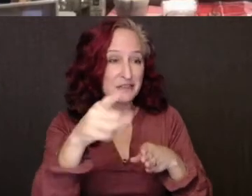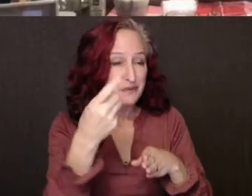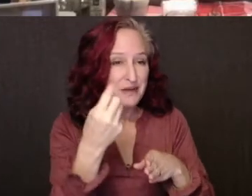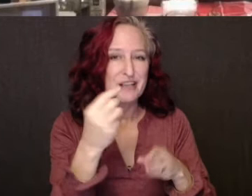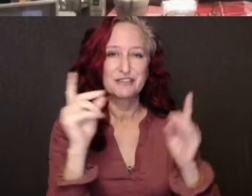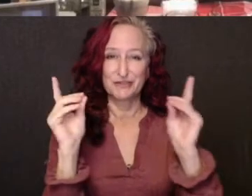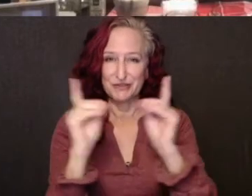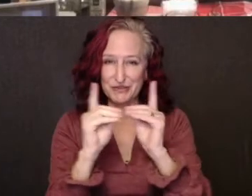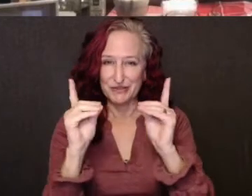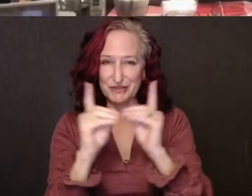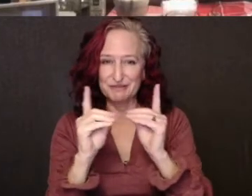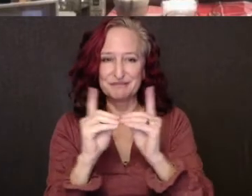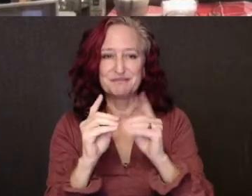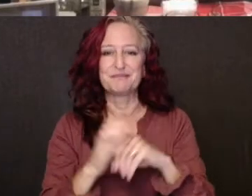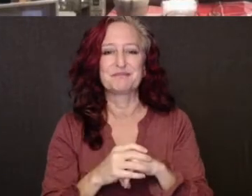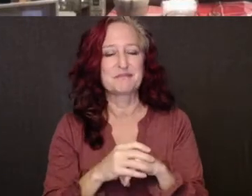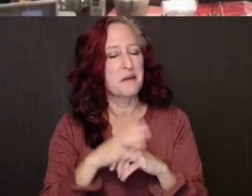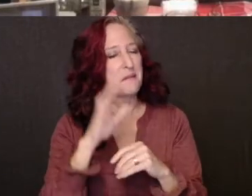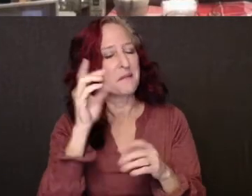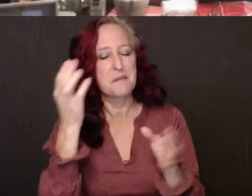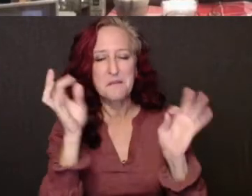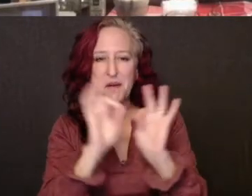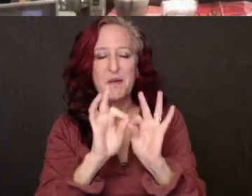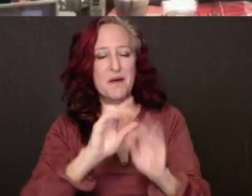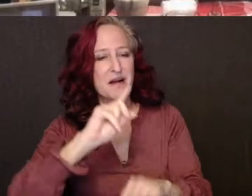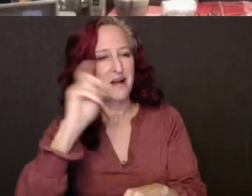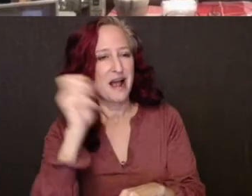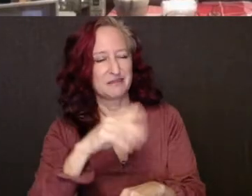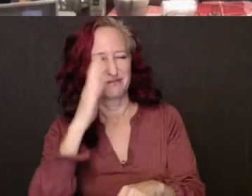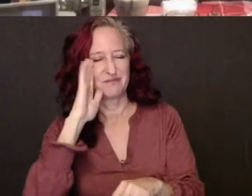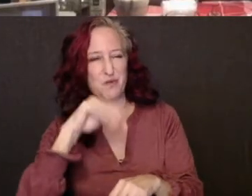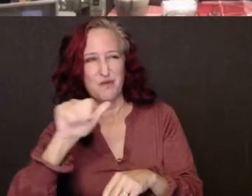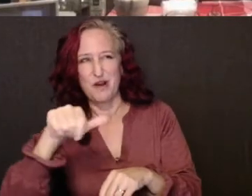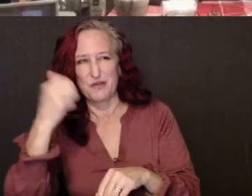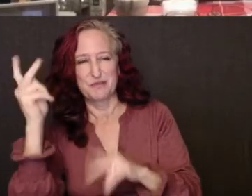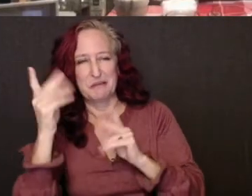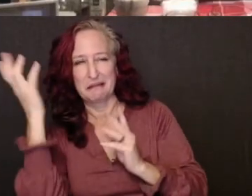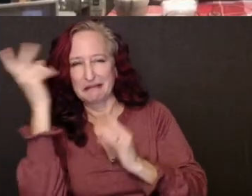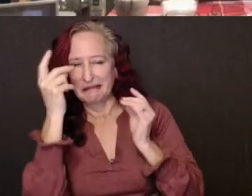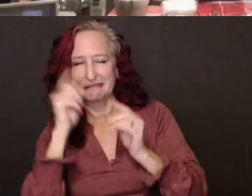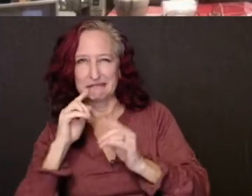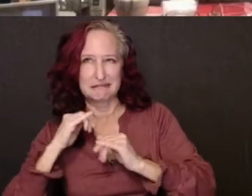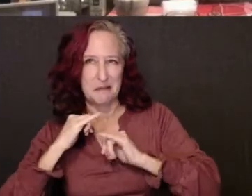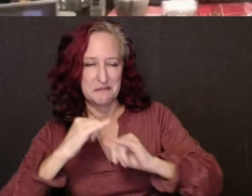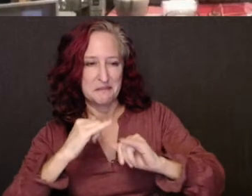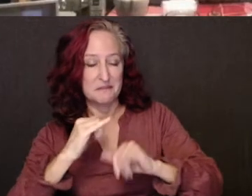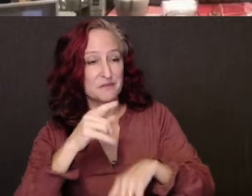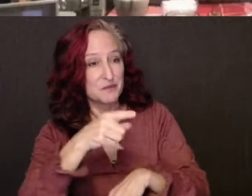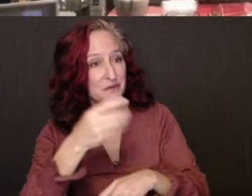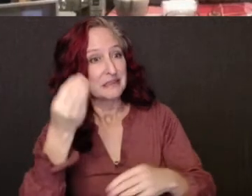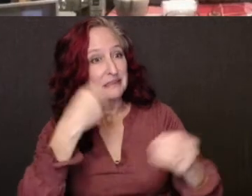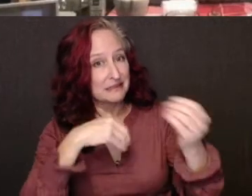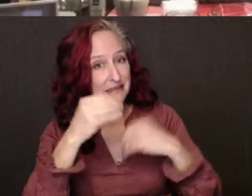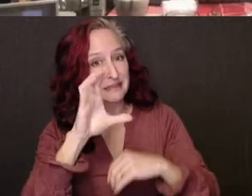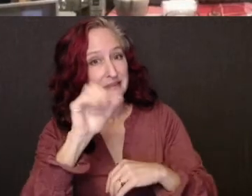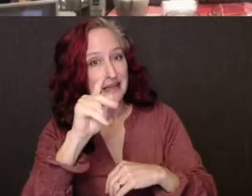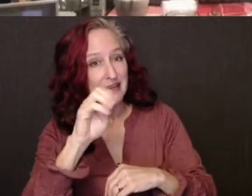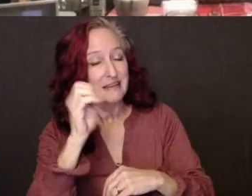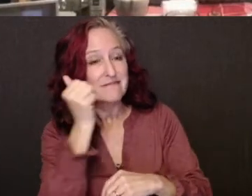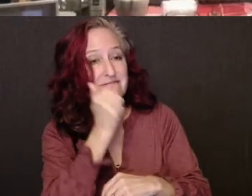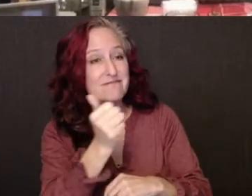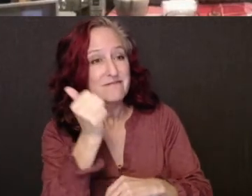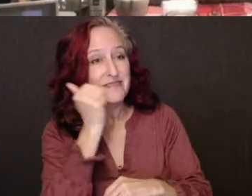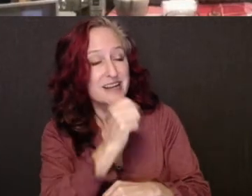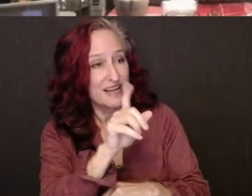Okay, I think we are ready to begin with Chef Shruti Boddu,